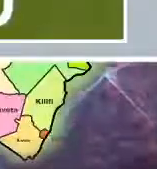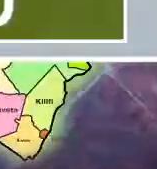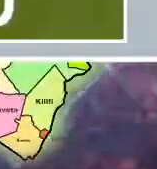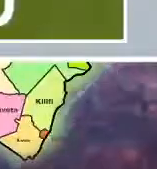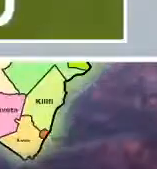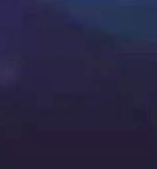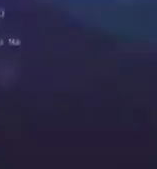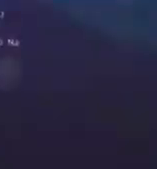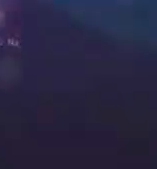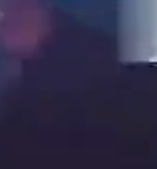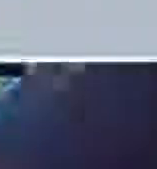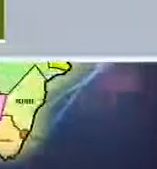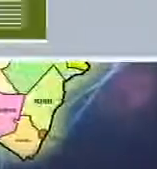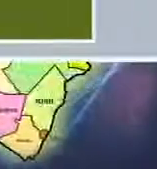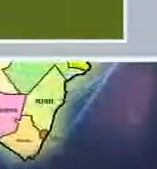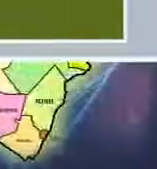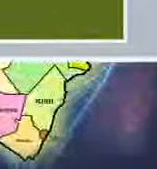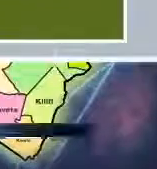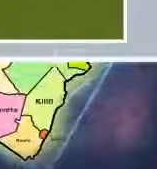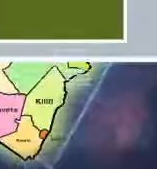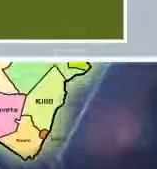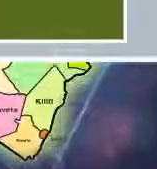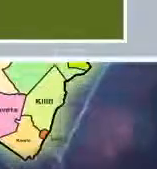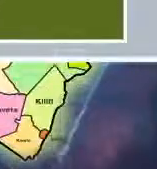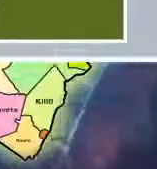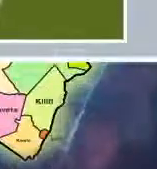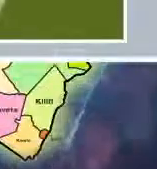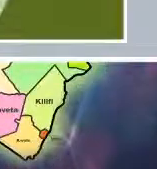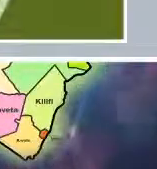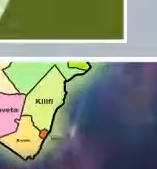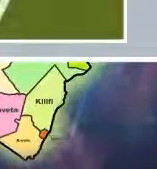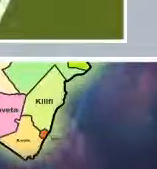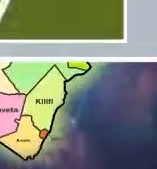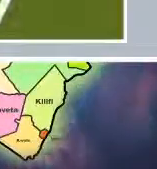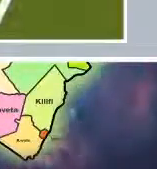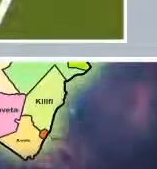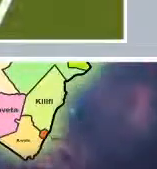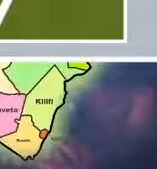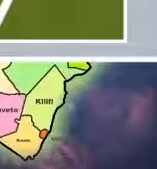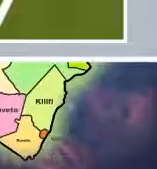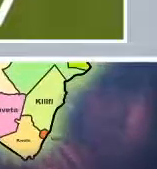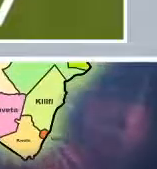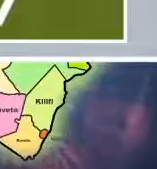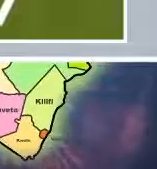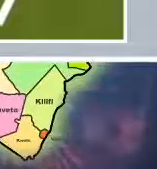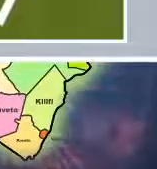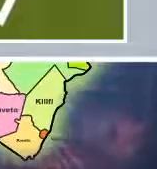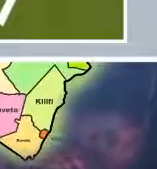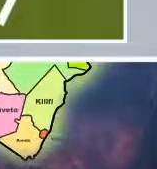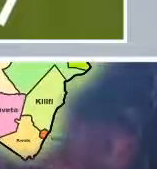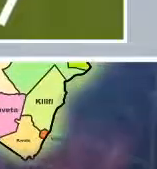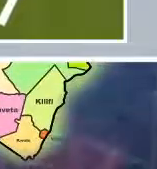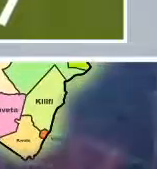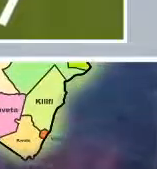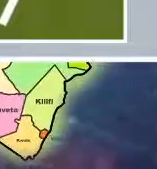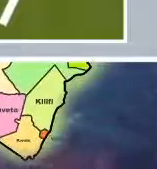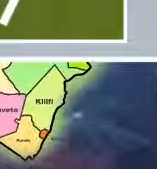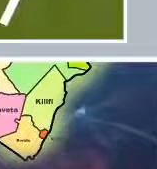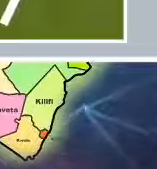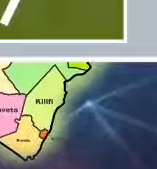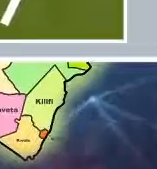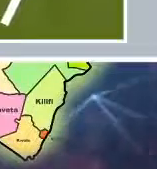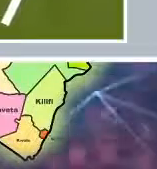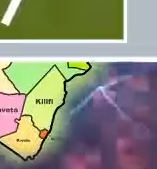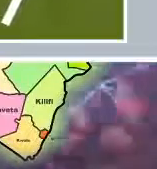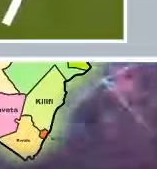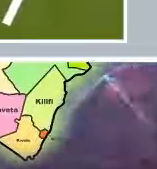the country. Cumulatively, Mombasa has a cumulative number of 2,603 cases, whereas Turkana